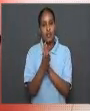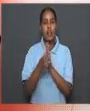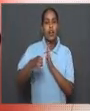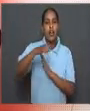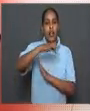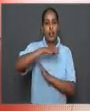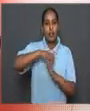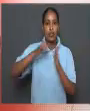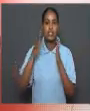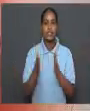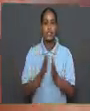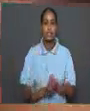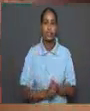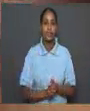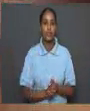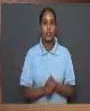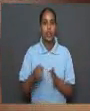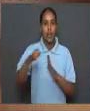of electrolysis.